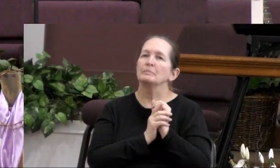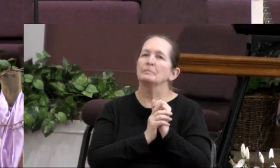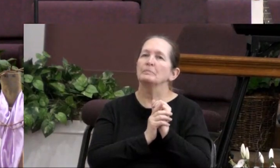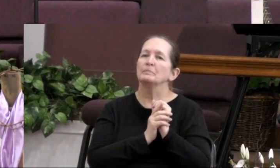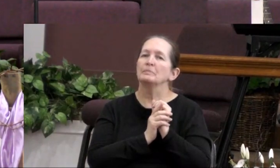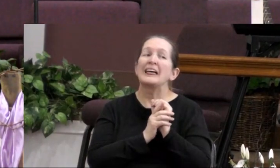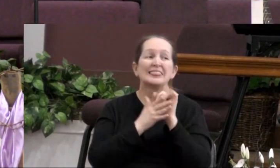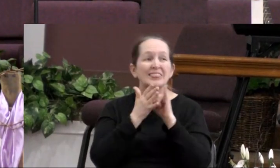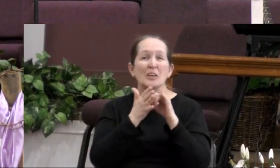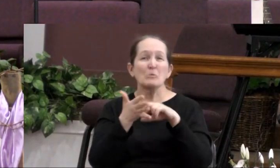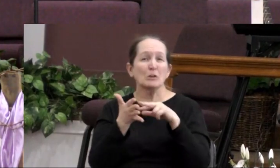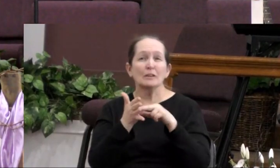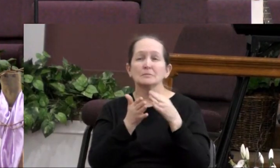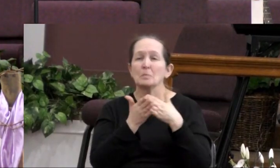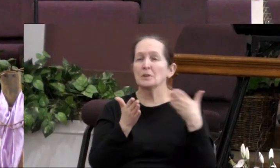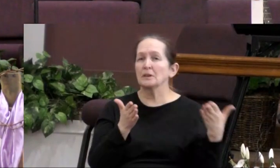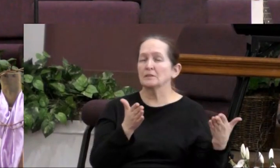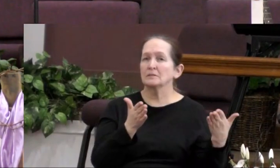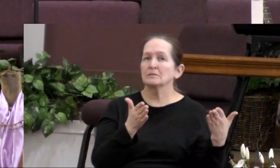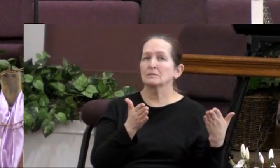That meant something.